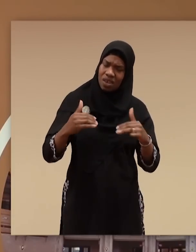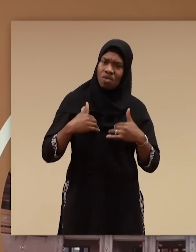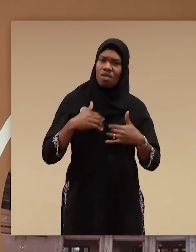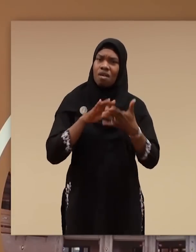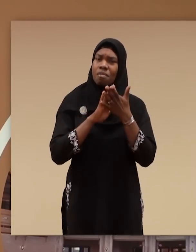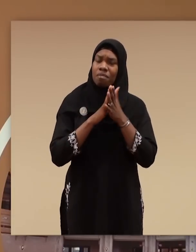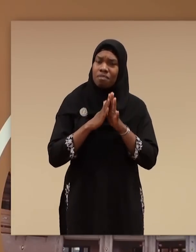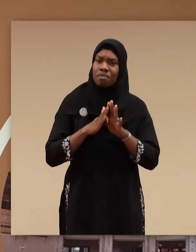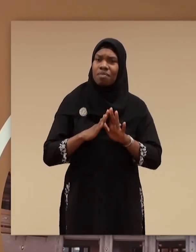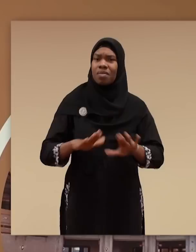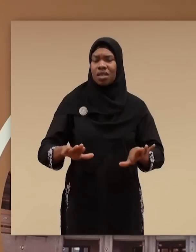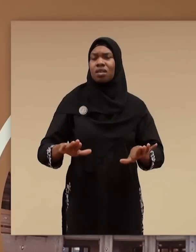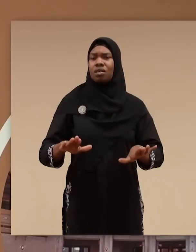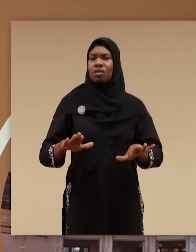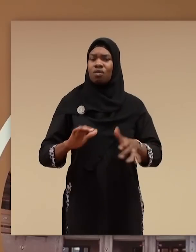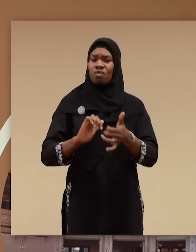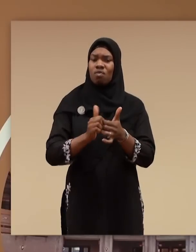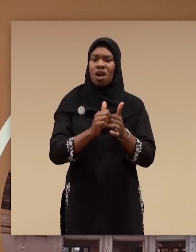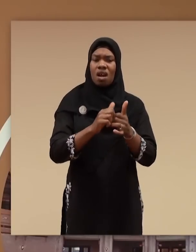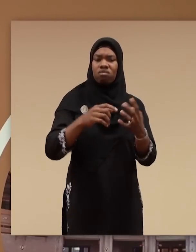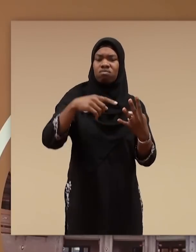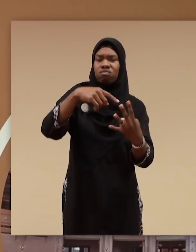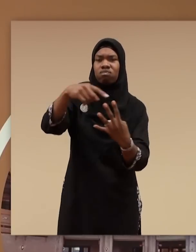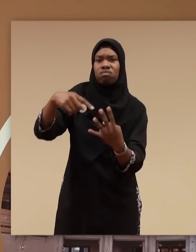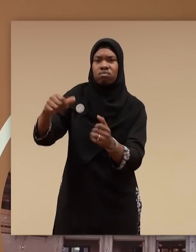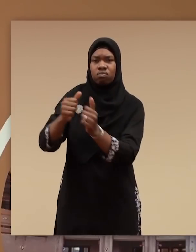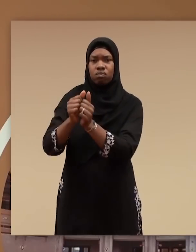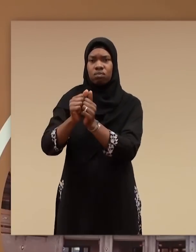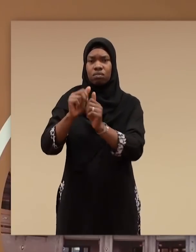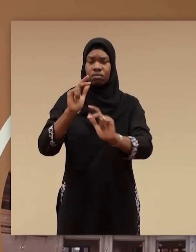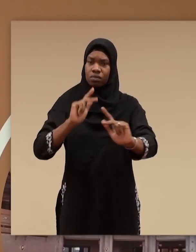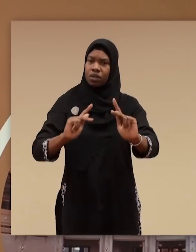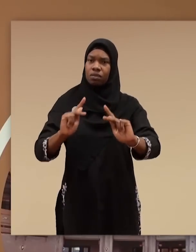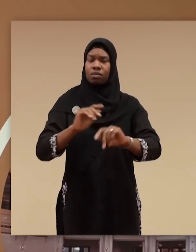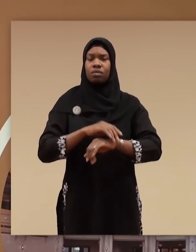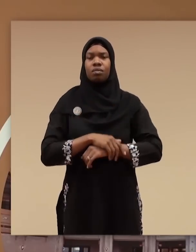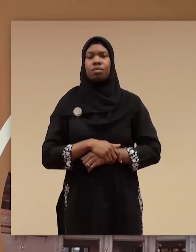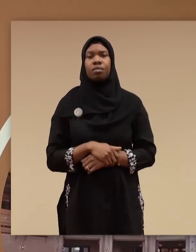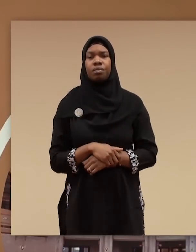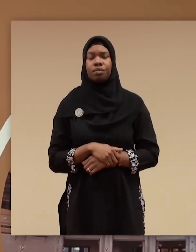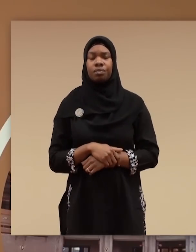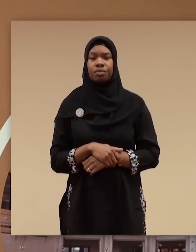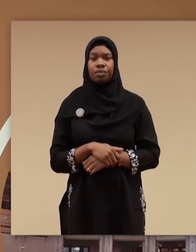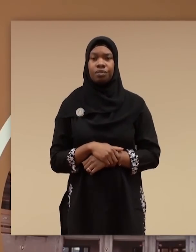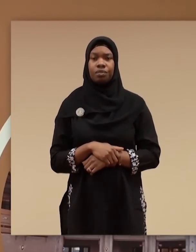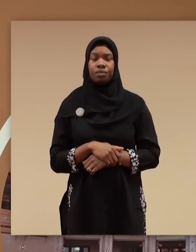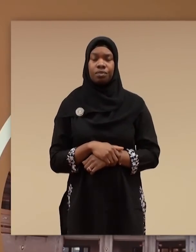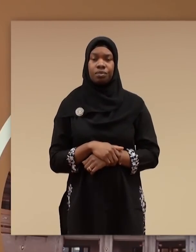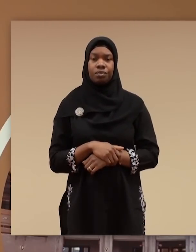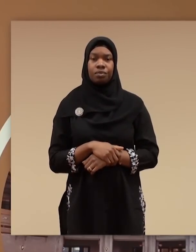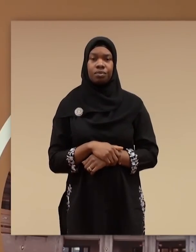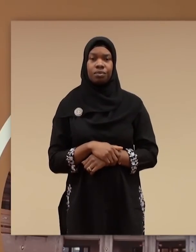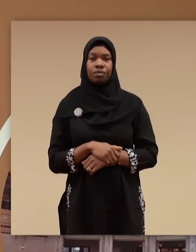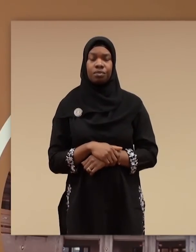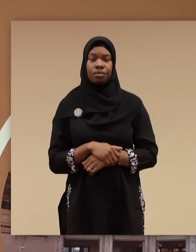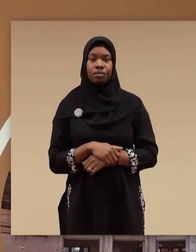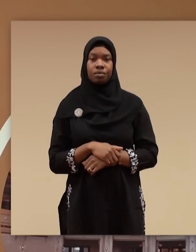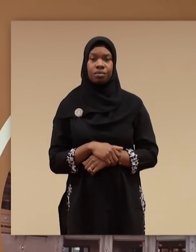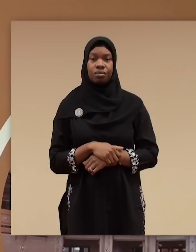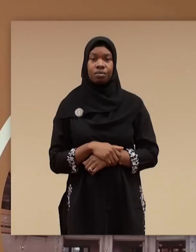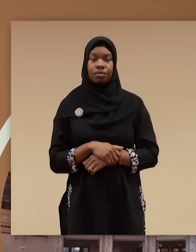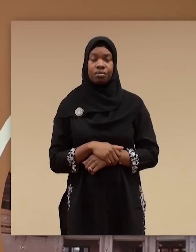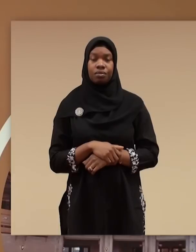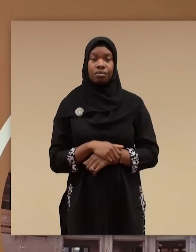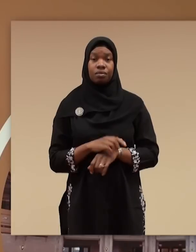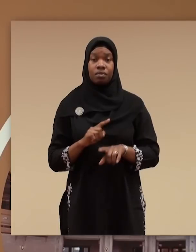but Quraysh imposed on him with Arabia and the rest of the powers who did not